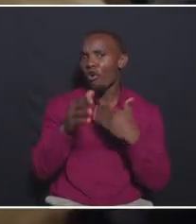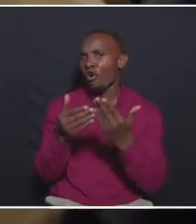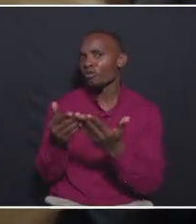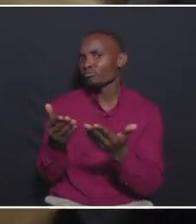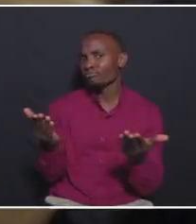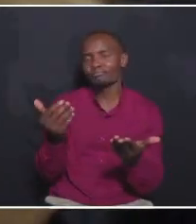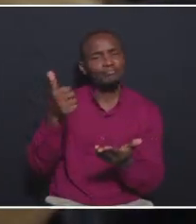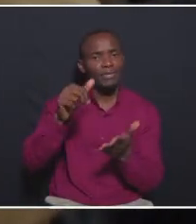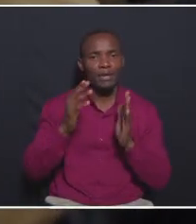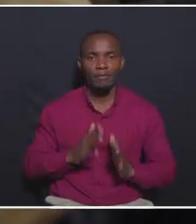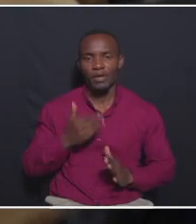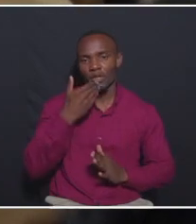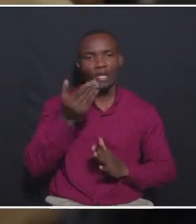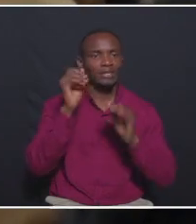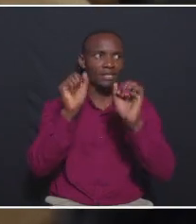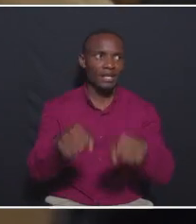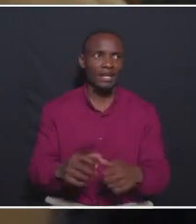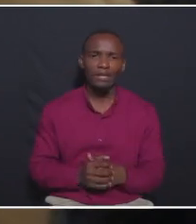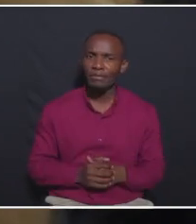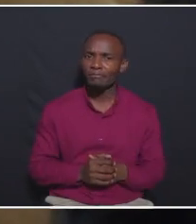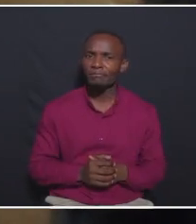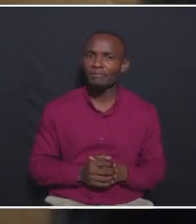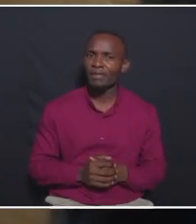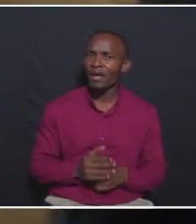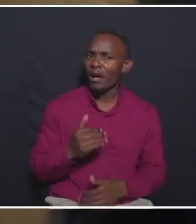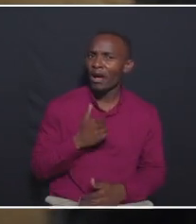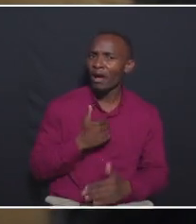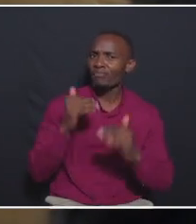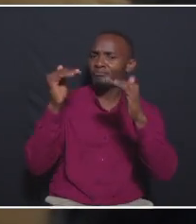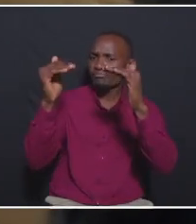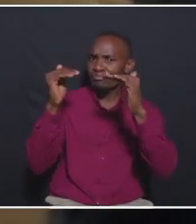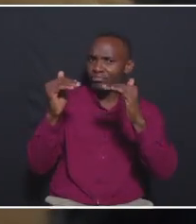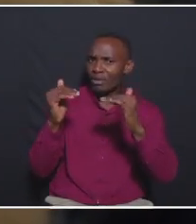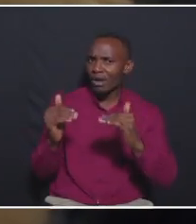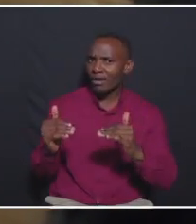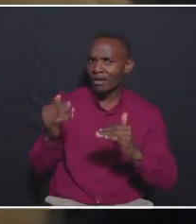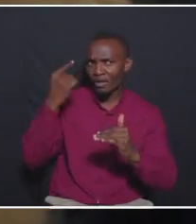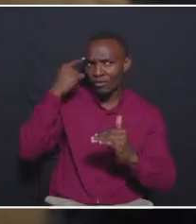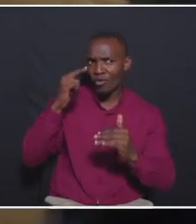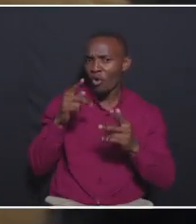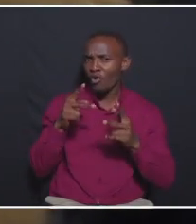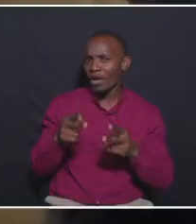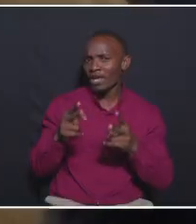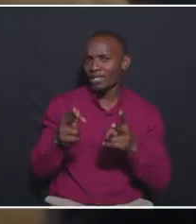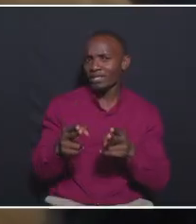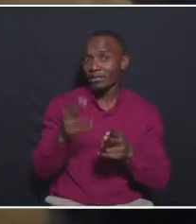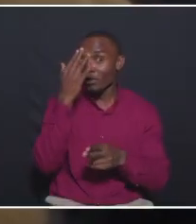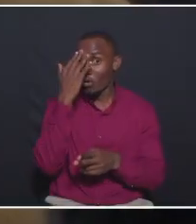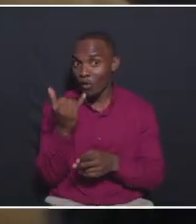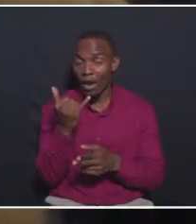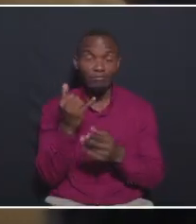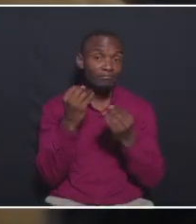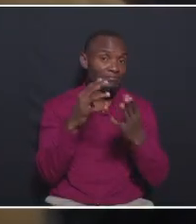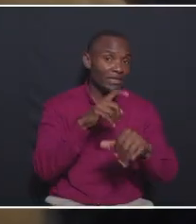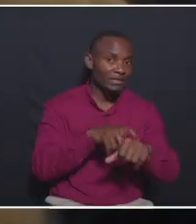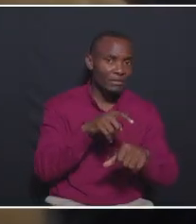can answer. Is there a hierarchy when it comes to editing? Because most of the time, you